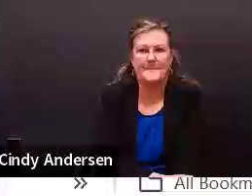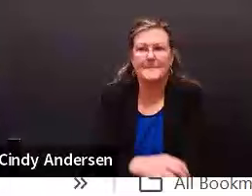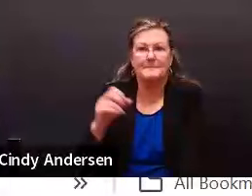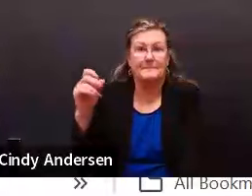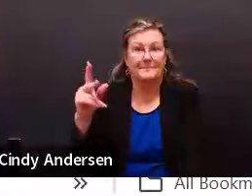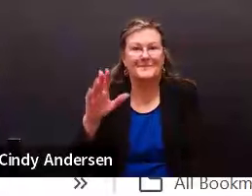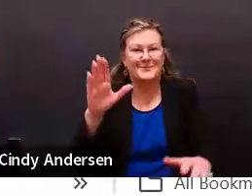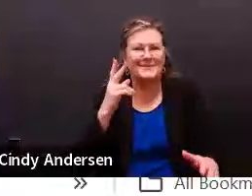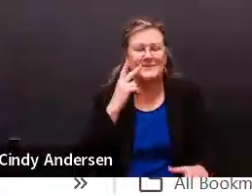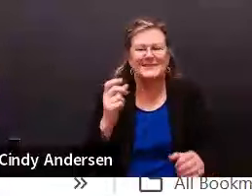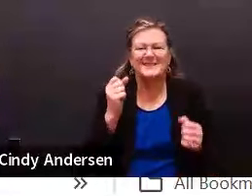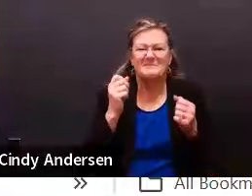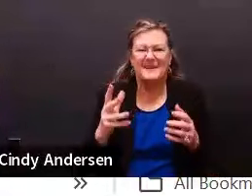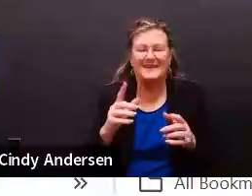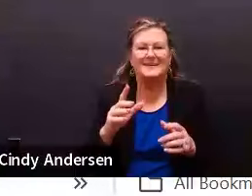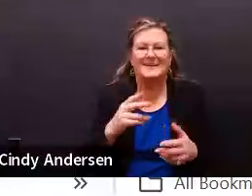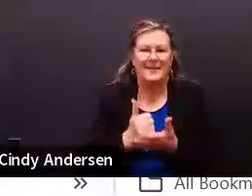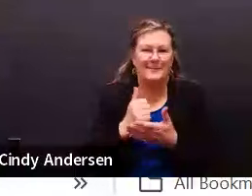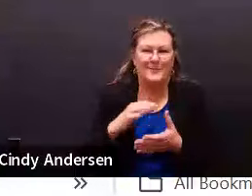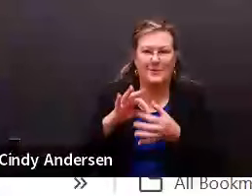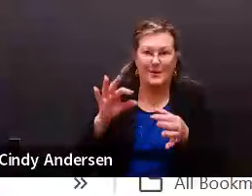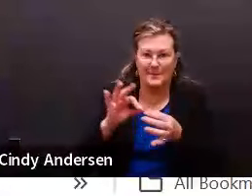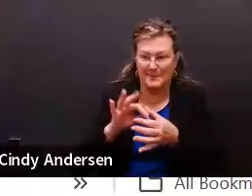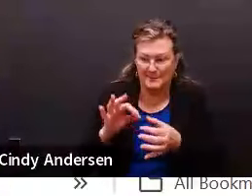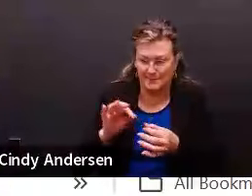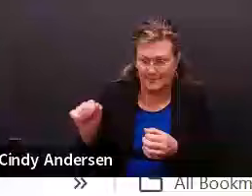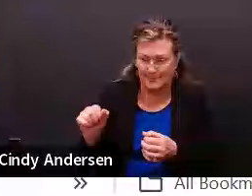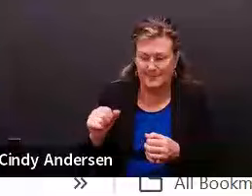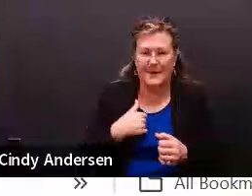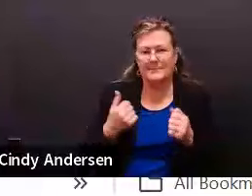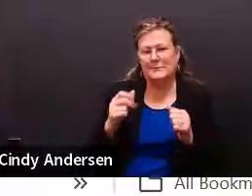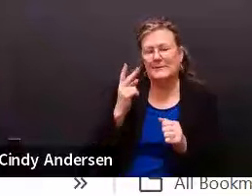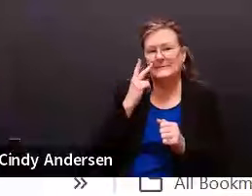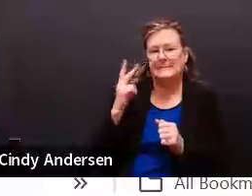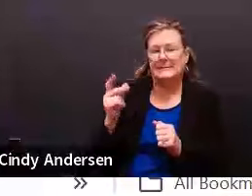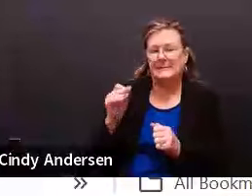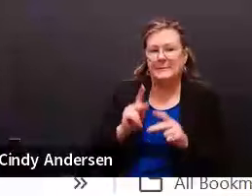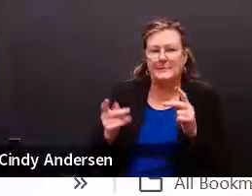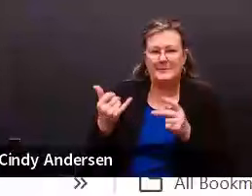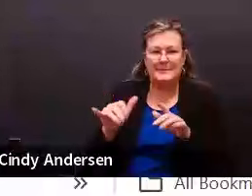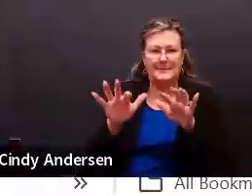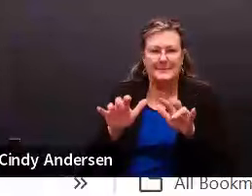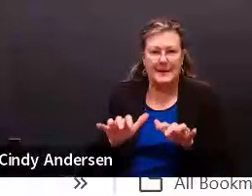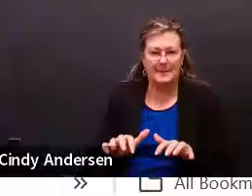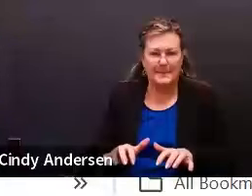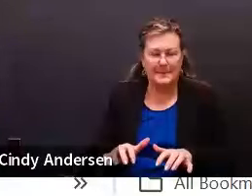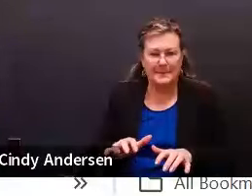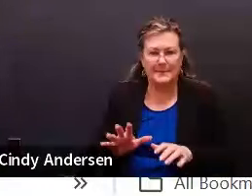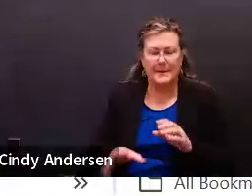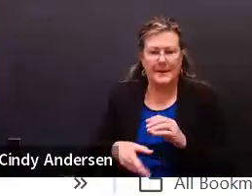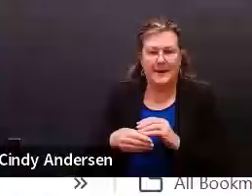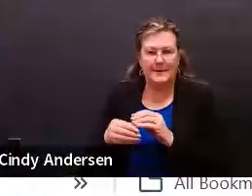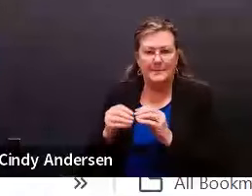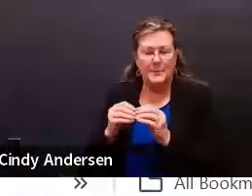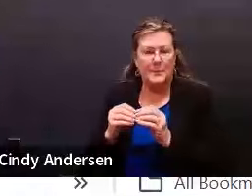Okay, it's great to see a lot of really helpful comments in here. I'm just trying to gauge whether people are still adding to the